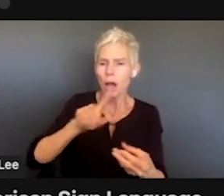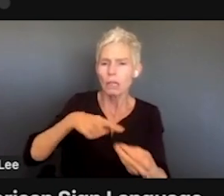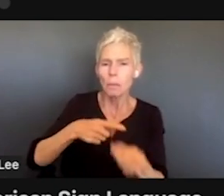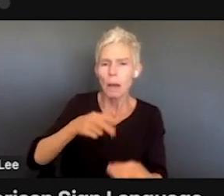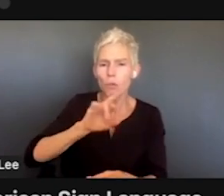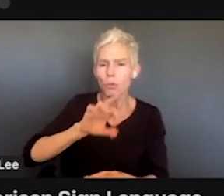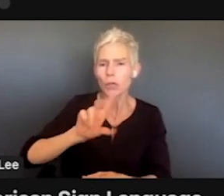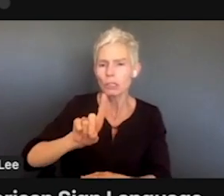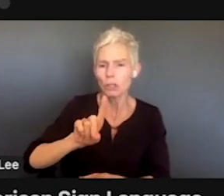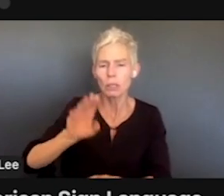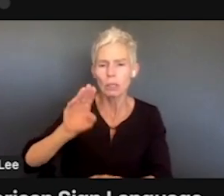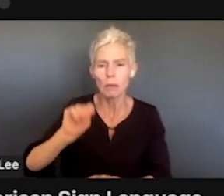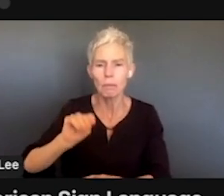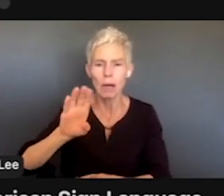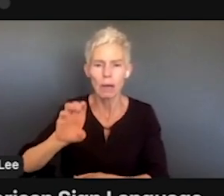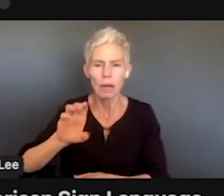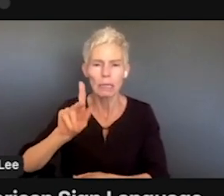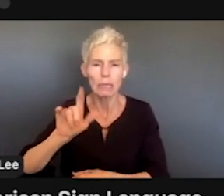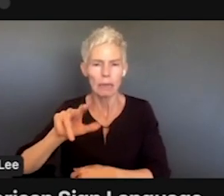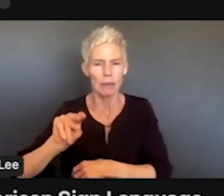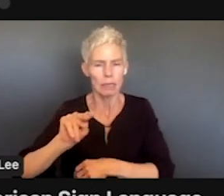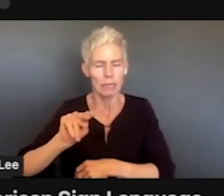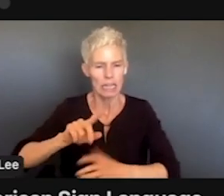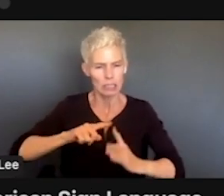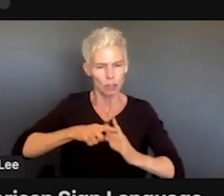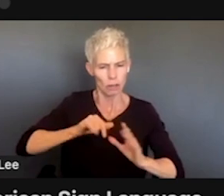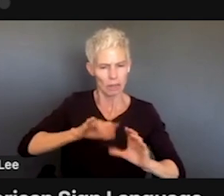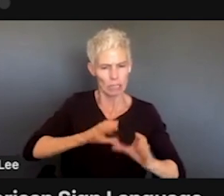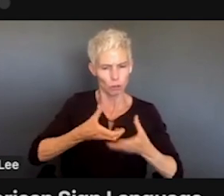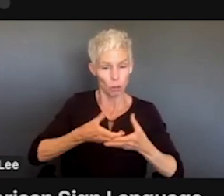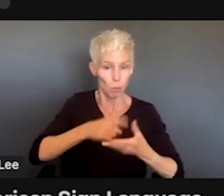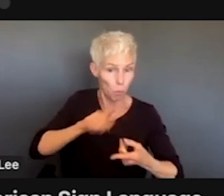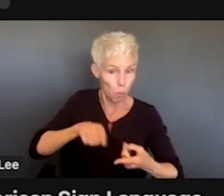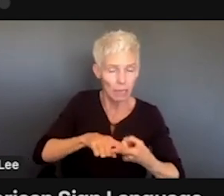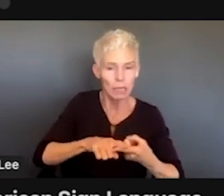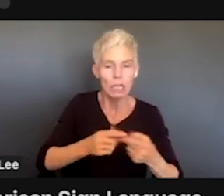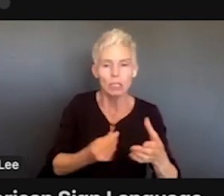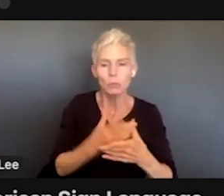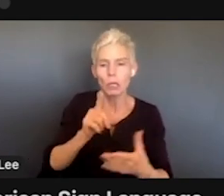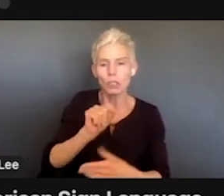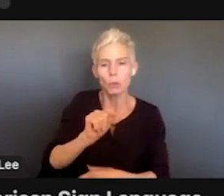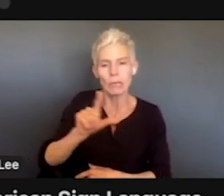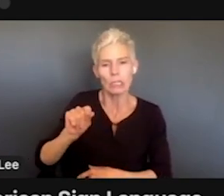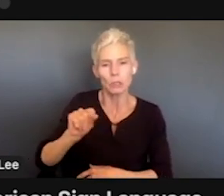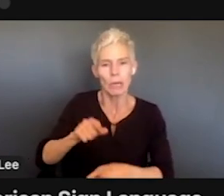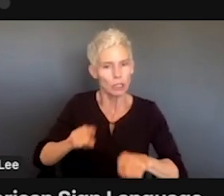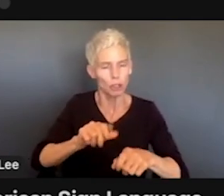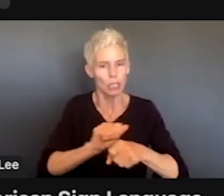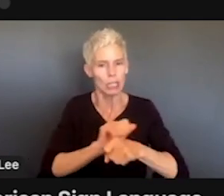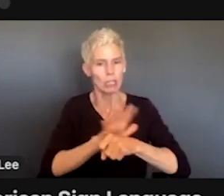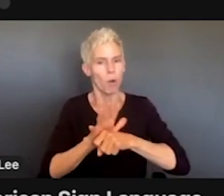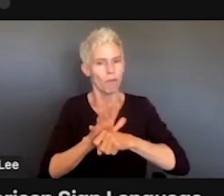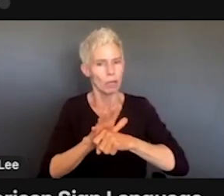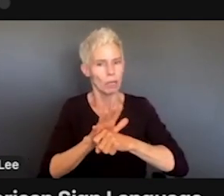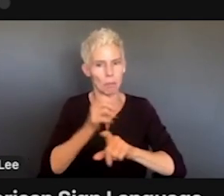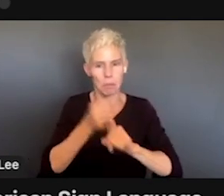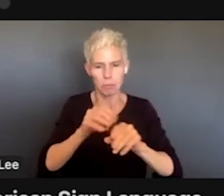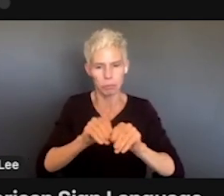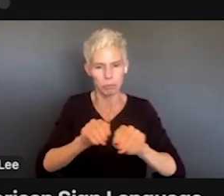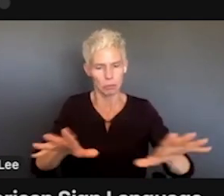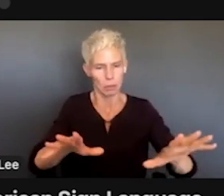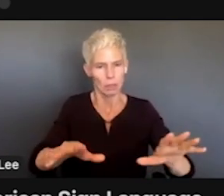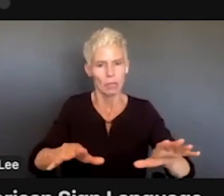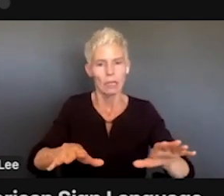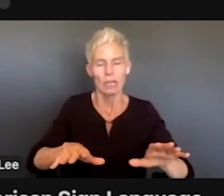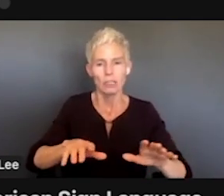originally starting this group in the spring of 2020, right at the heart of COVID. It really predates the 988 discussion